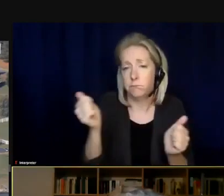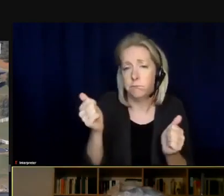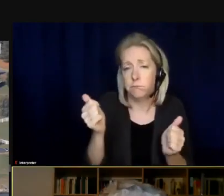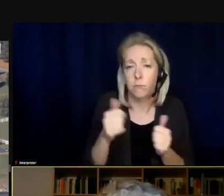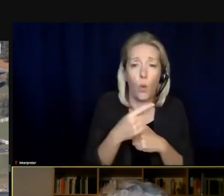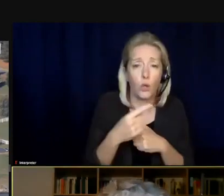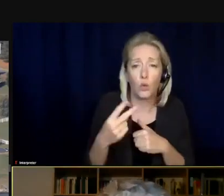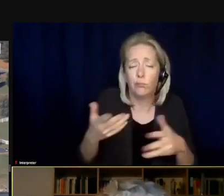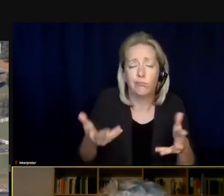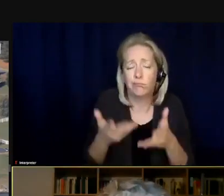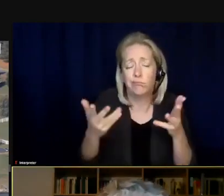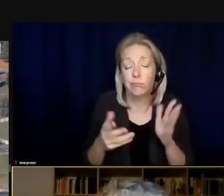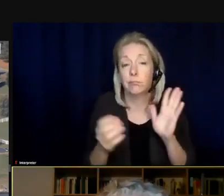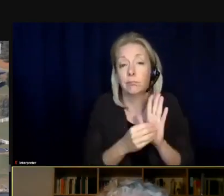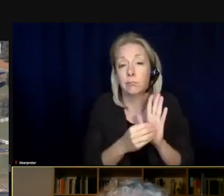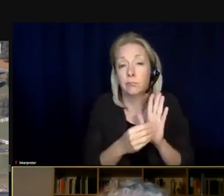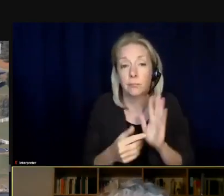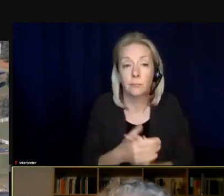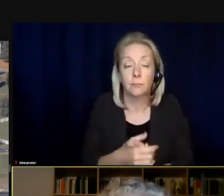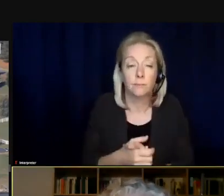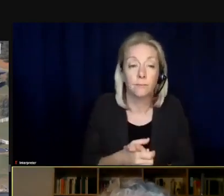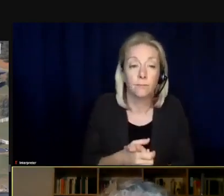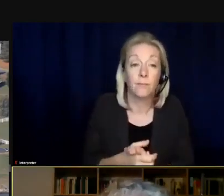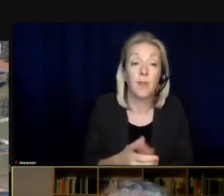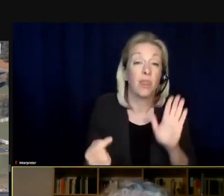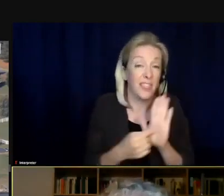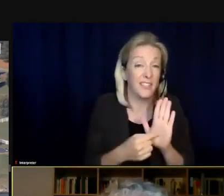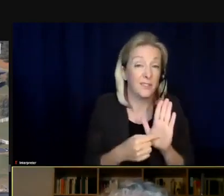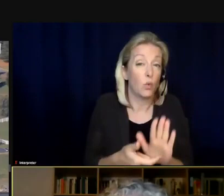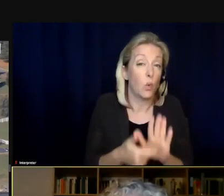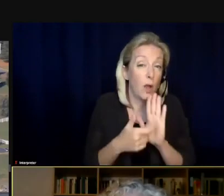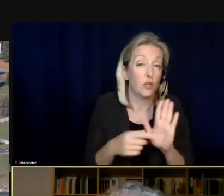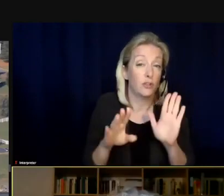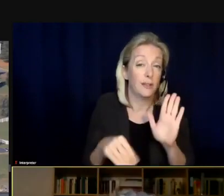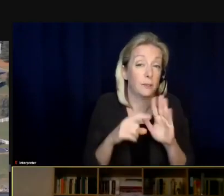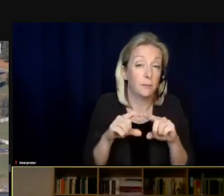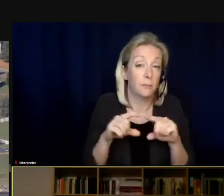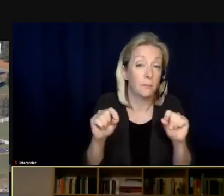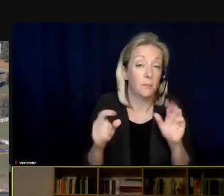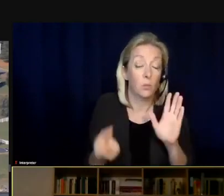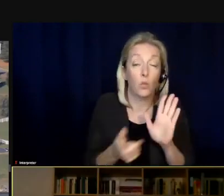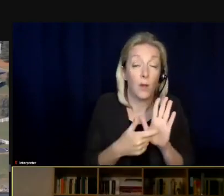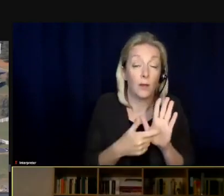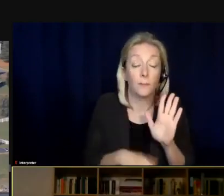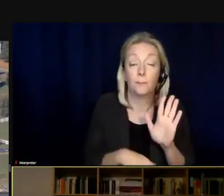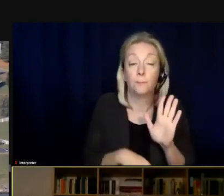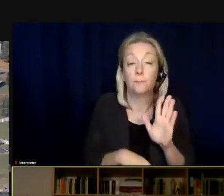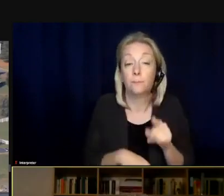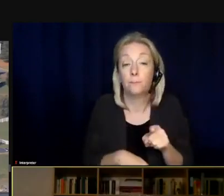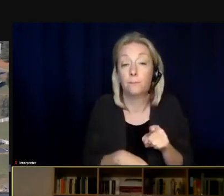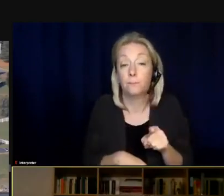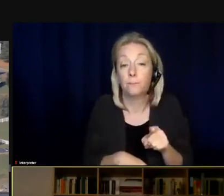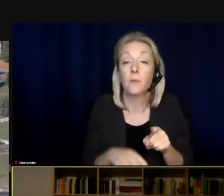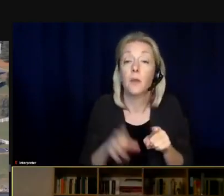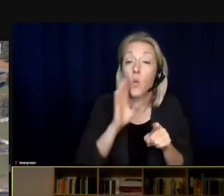1, 2, you can add it in here. Now this you have to do. So what happens here is it's going